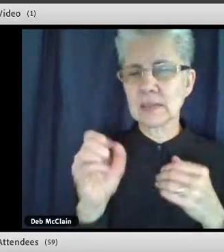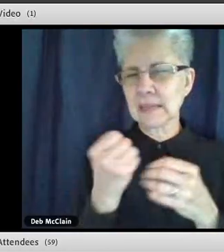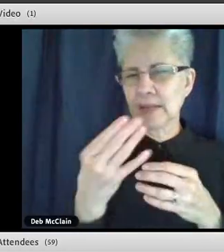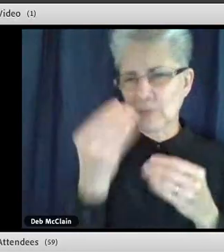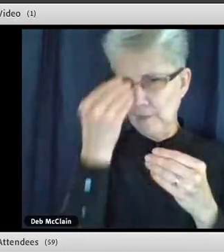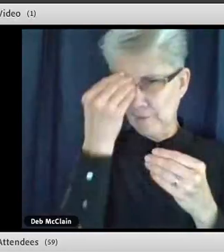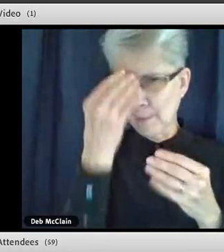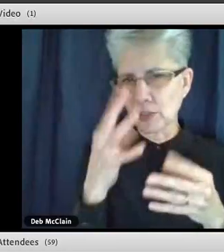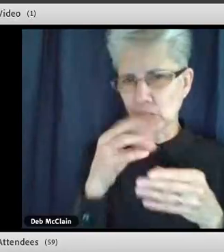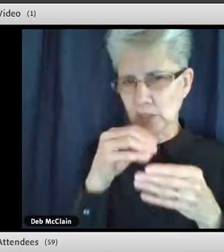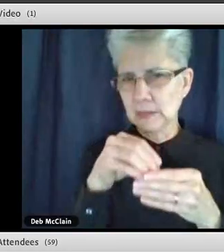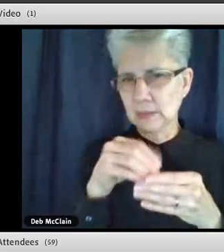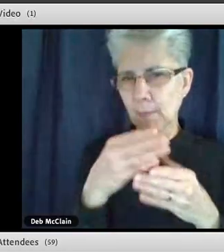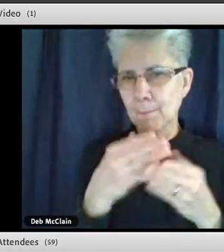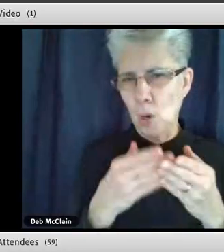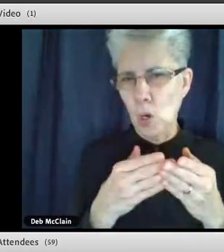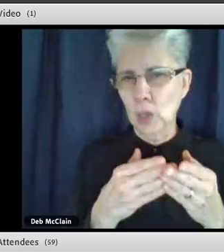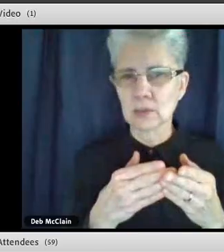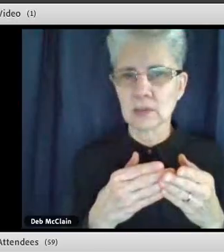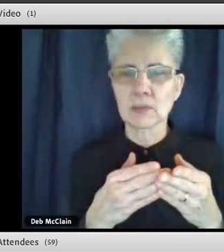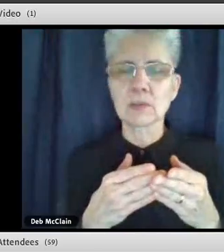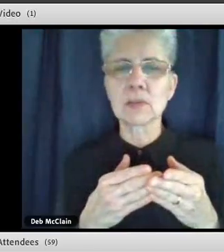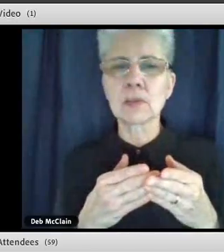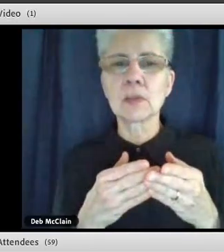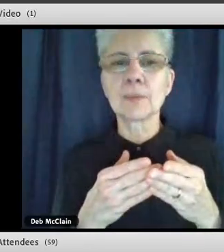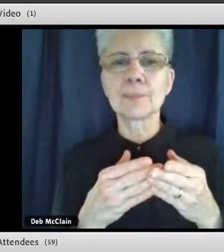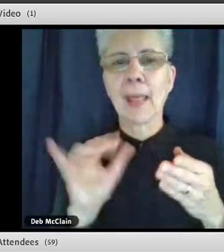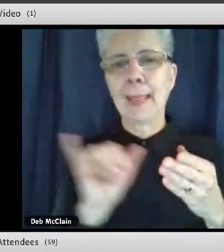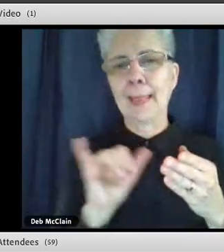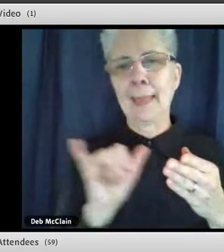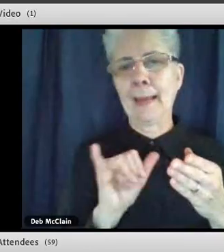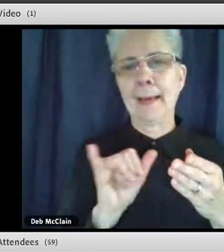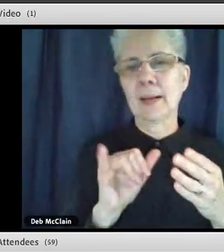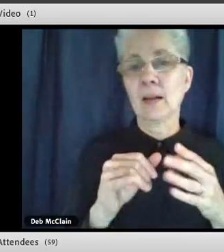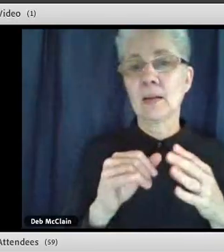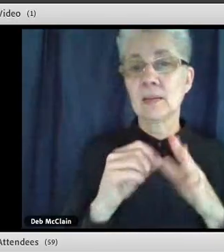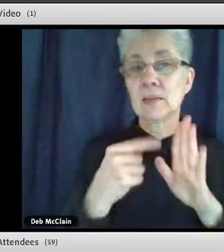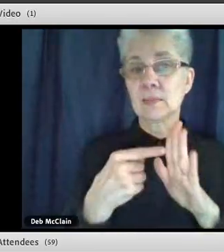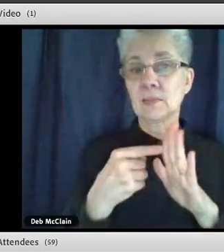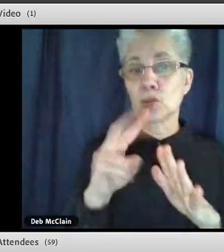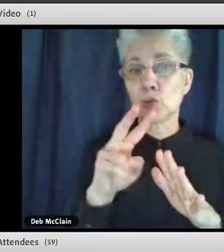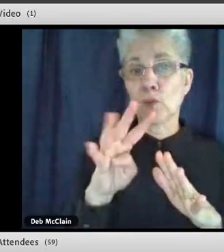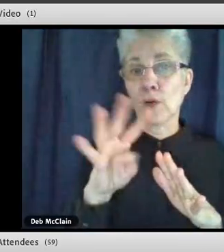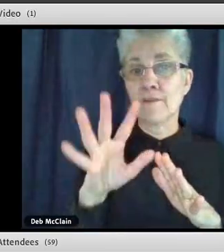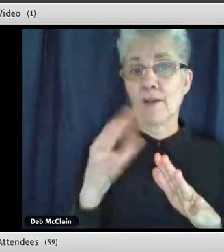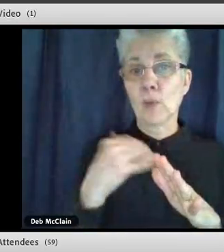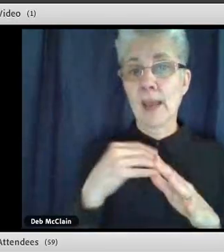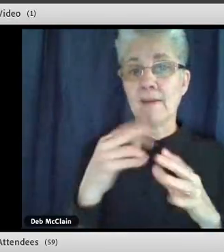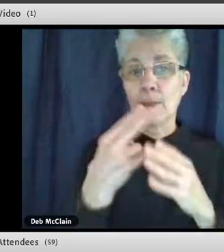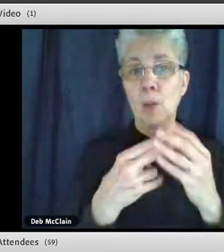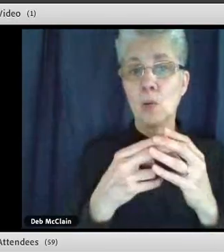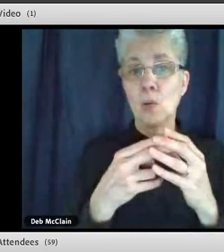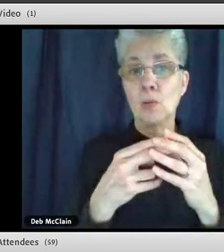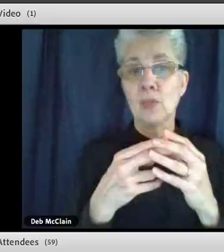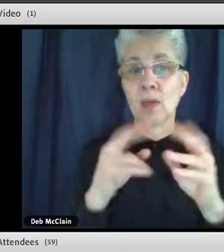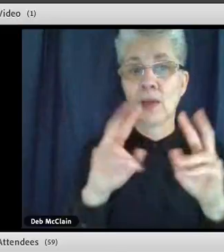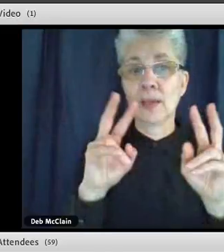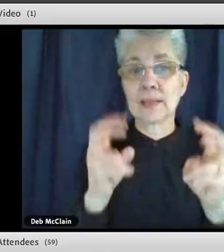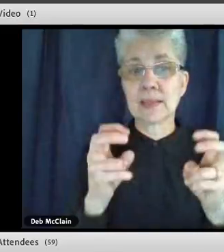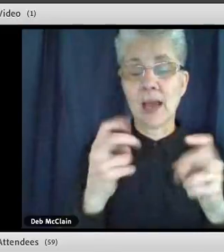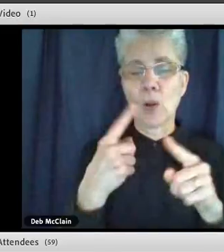multiple elements, so to speak, there, like in the case of this 245 field, we have both the title as well as the